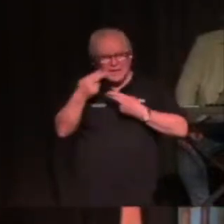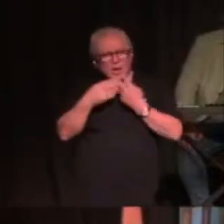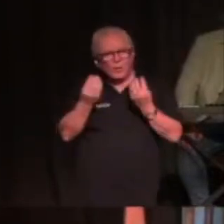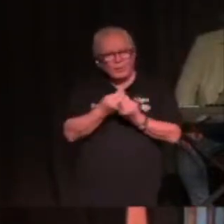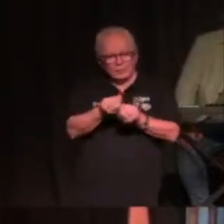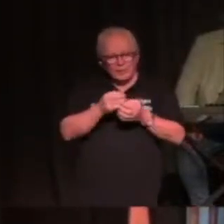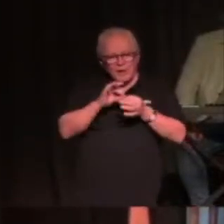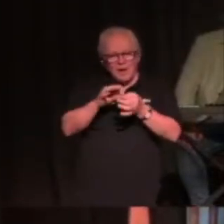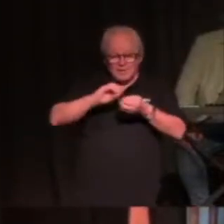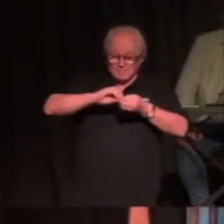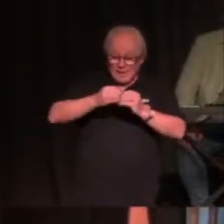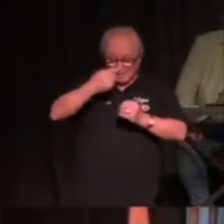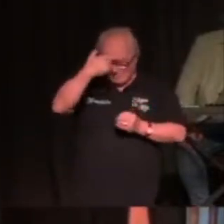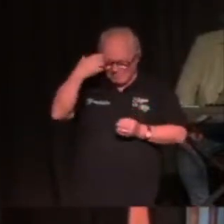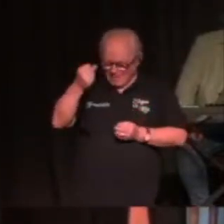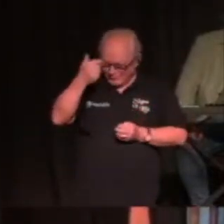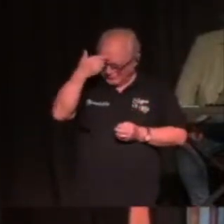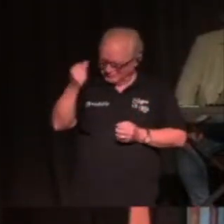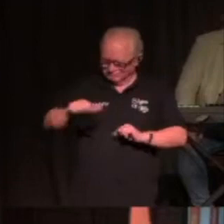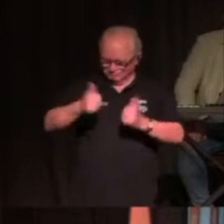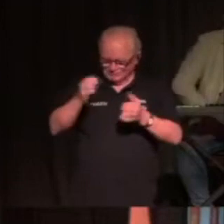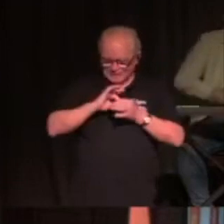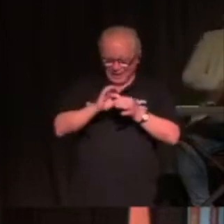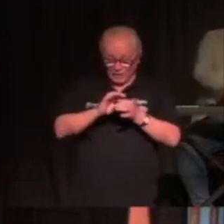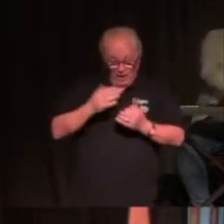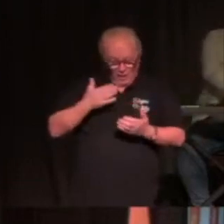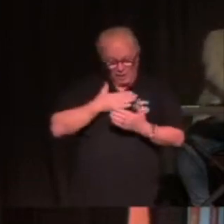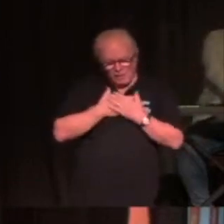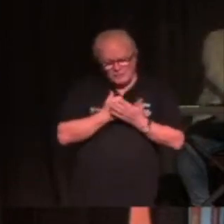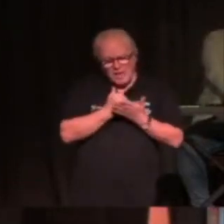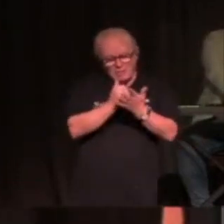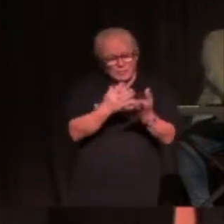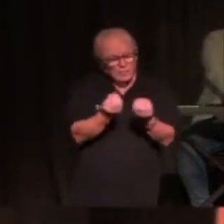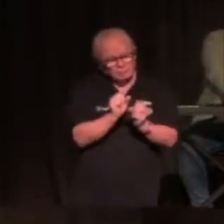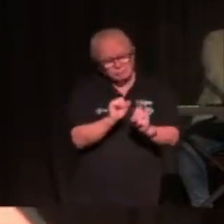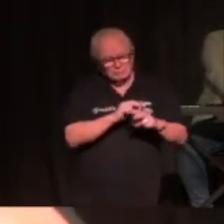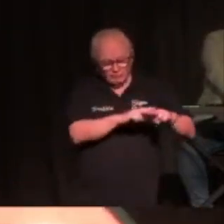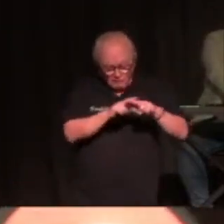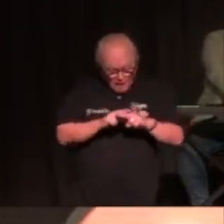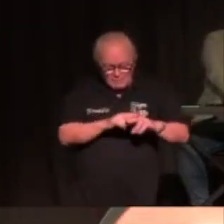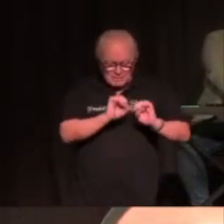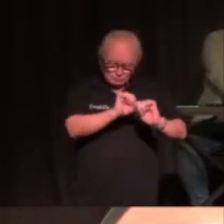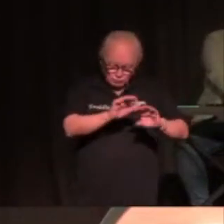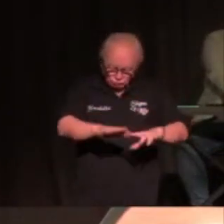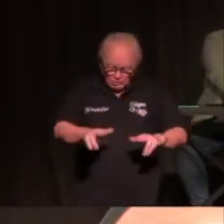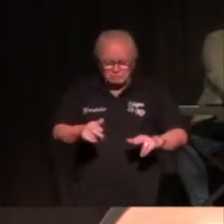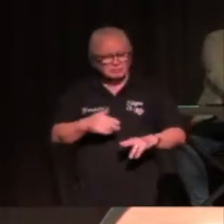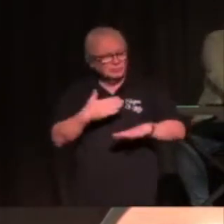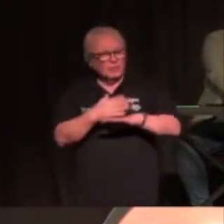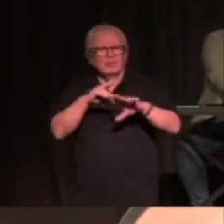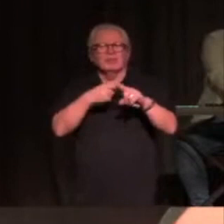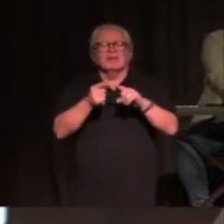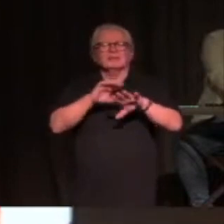Love to make memories with you. Love to help you with your family and your kids and do great things together. Aye,